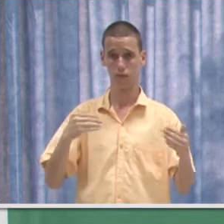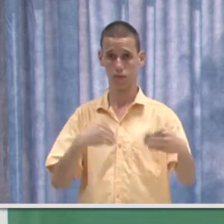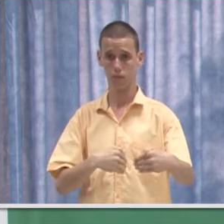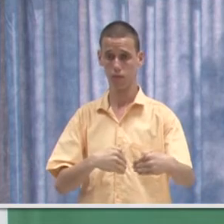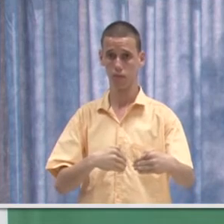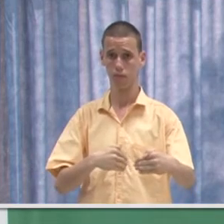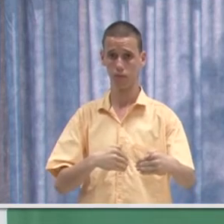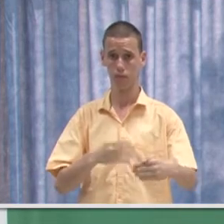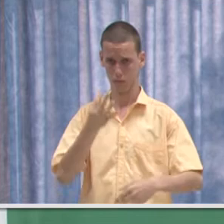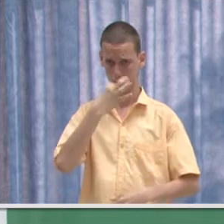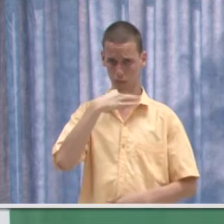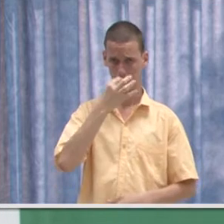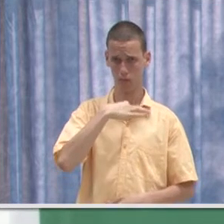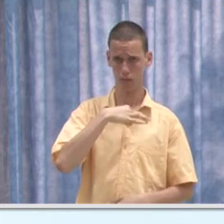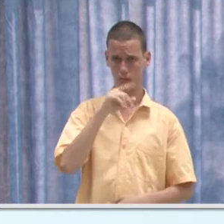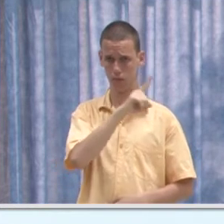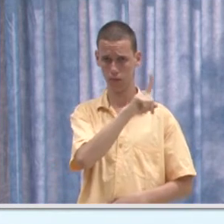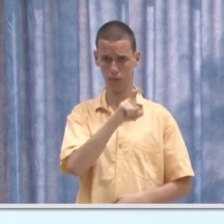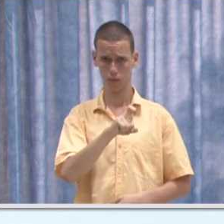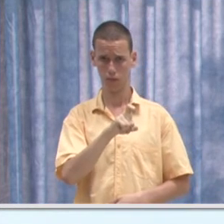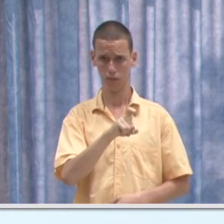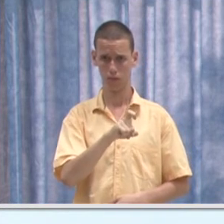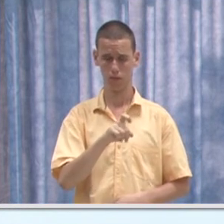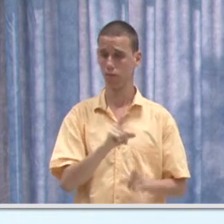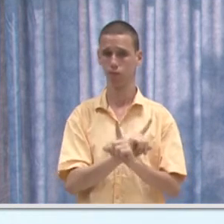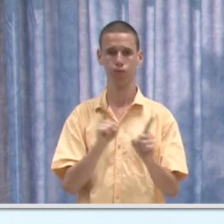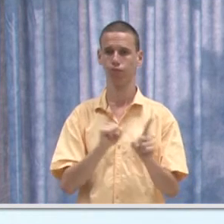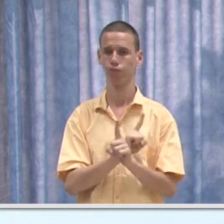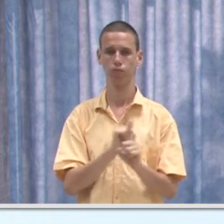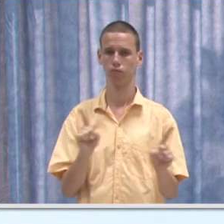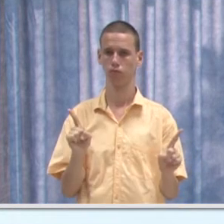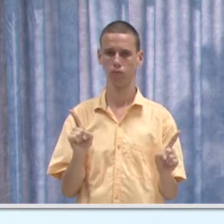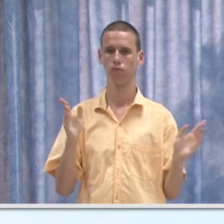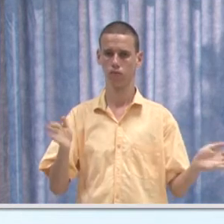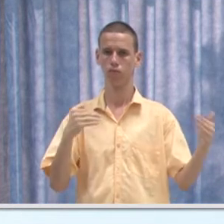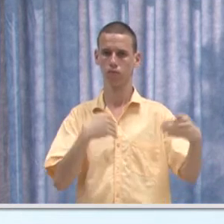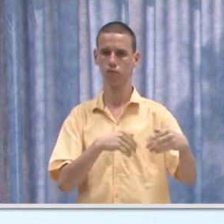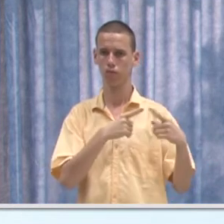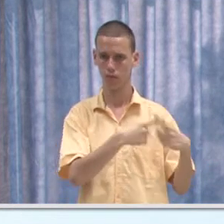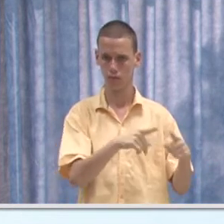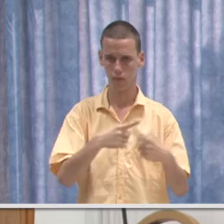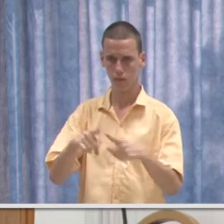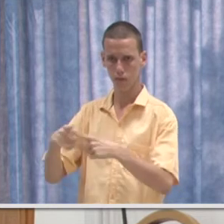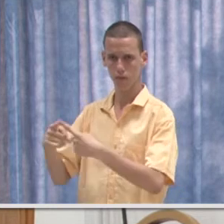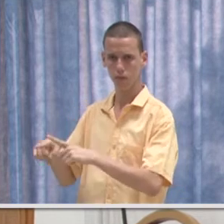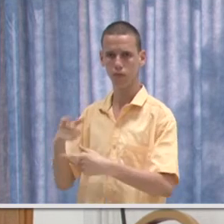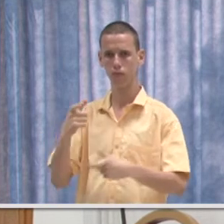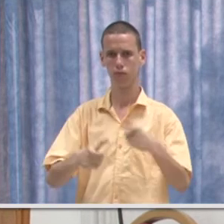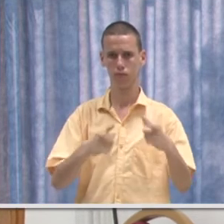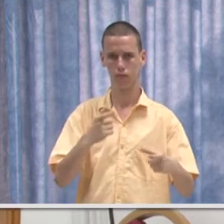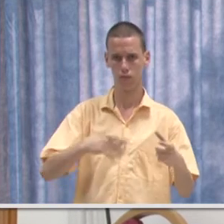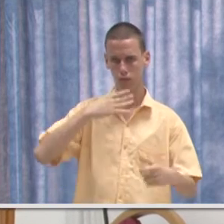the other medicine, especially the medicines for chronic diseases like diabetes, hypertension.